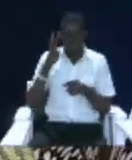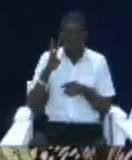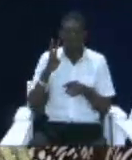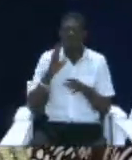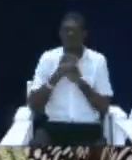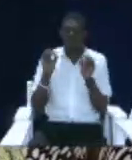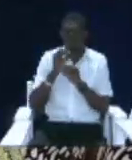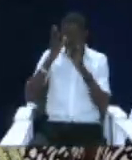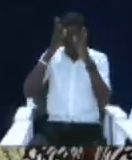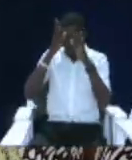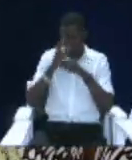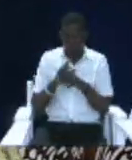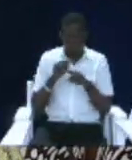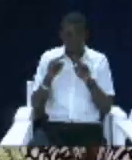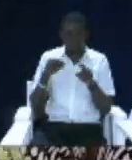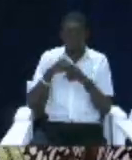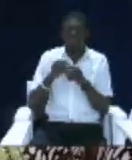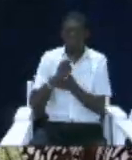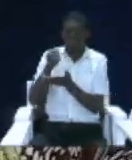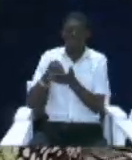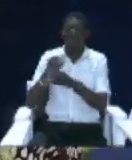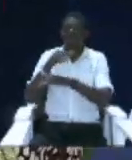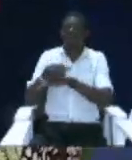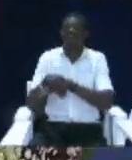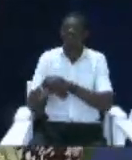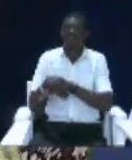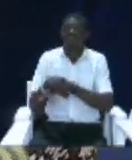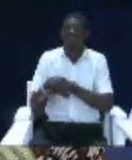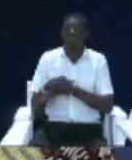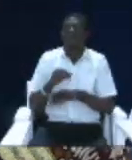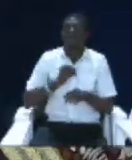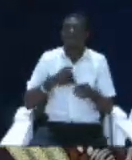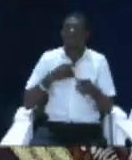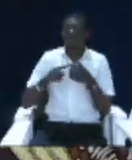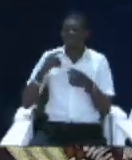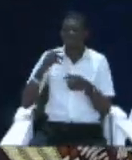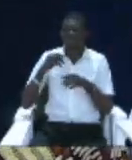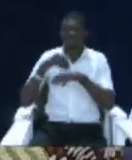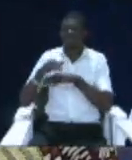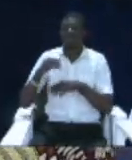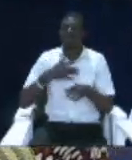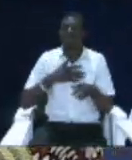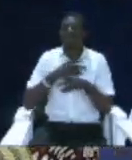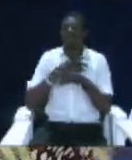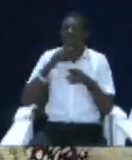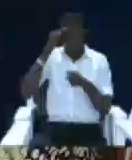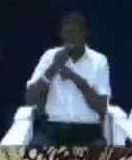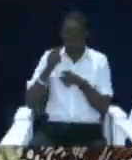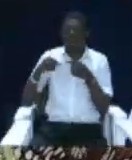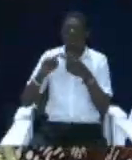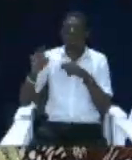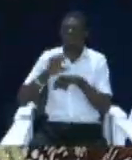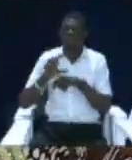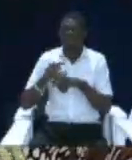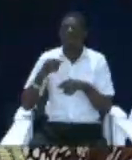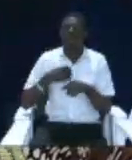father. But in the middle of the night, I have to send my brother to the pastor that go to the church.